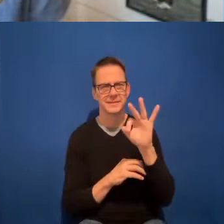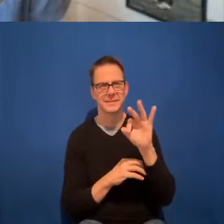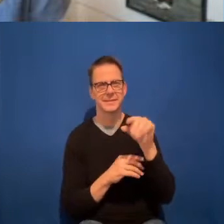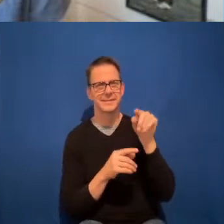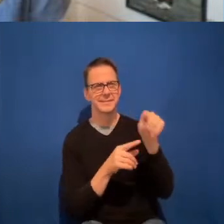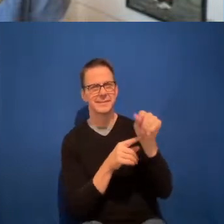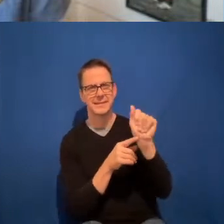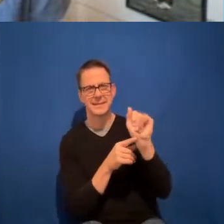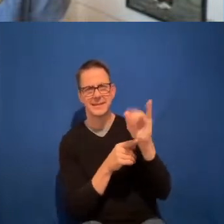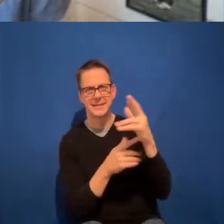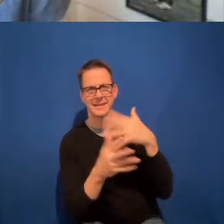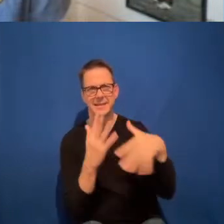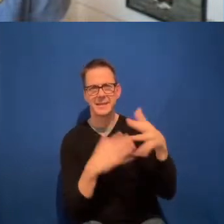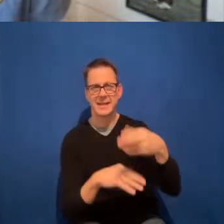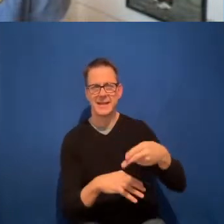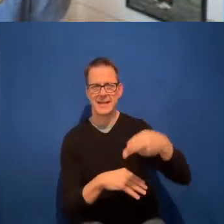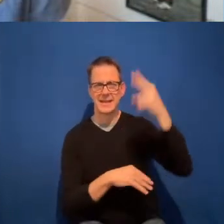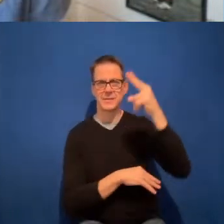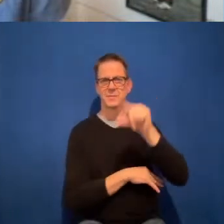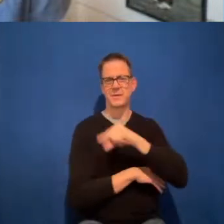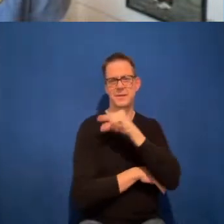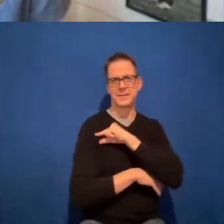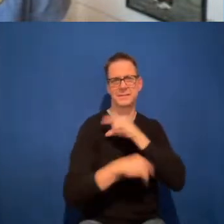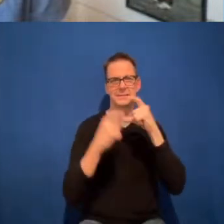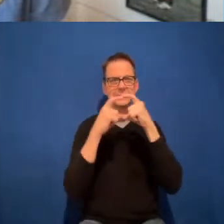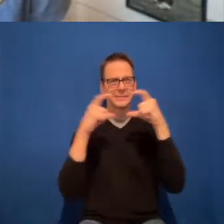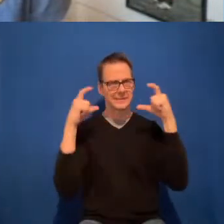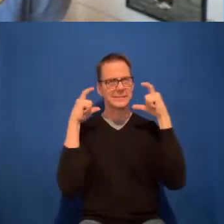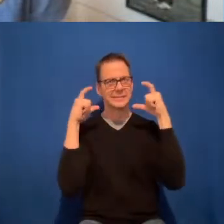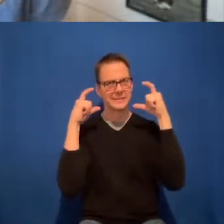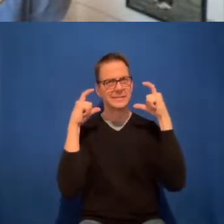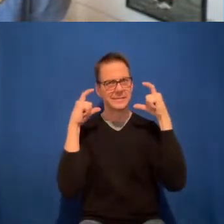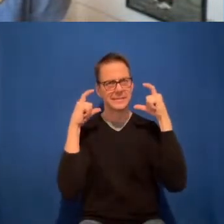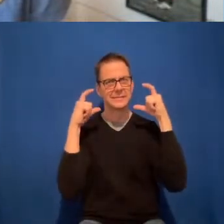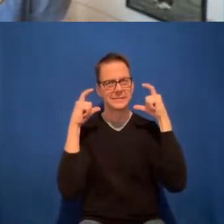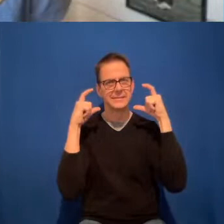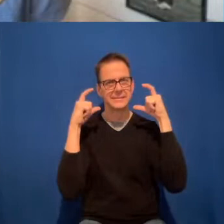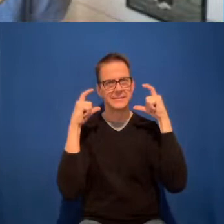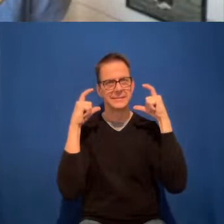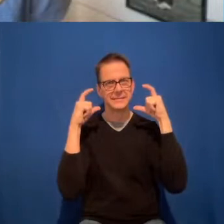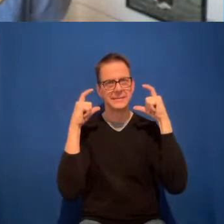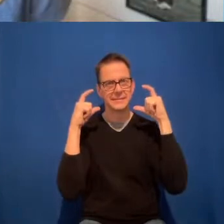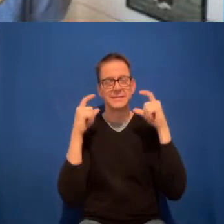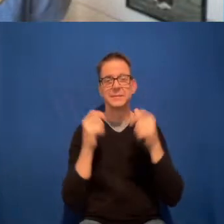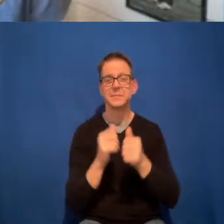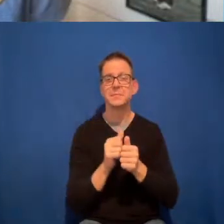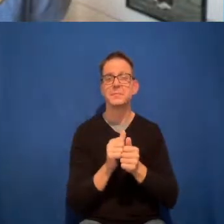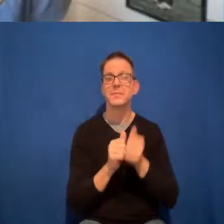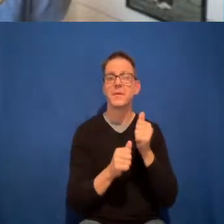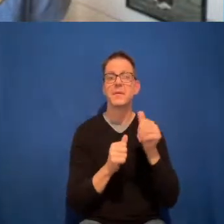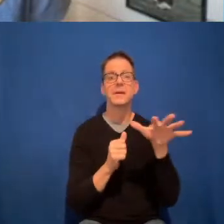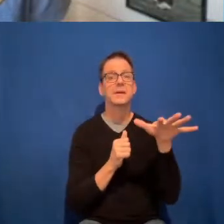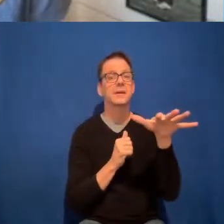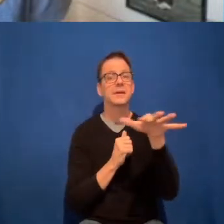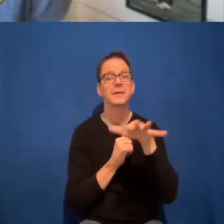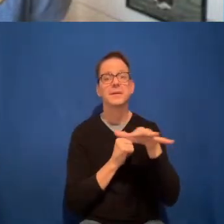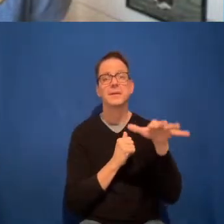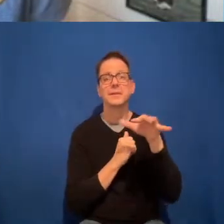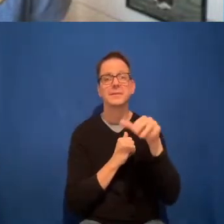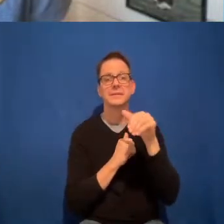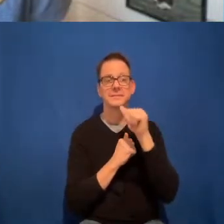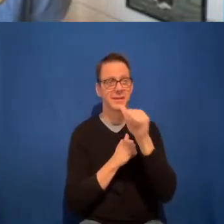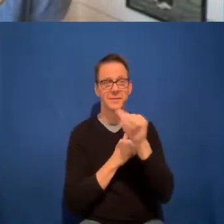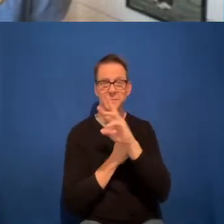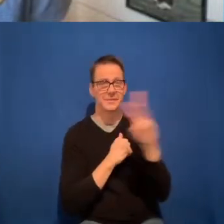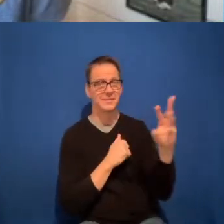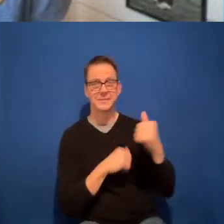high quality masks whenever you are around others. And in most other jurisdictions other than Western Canada,